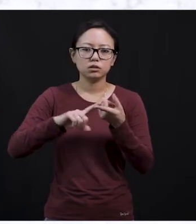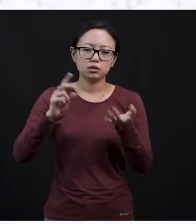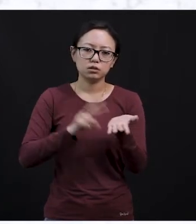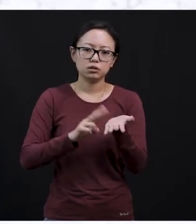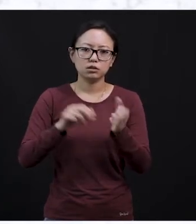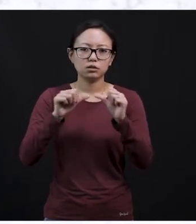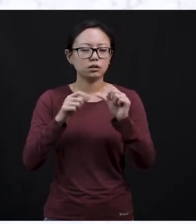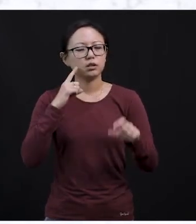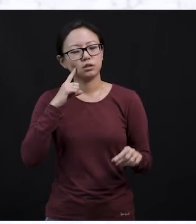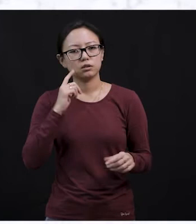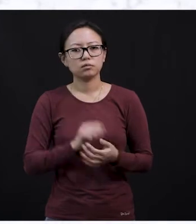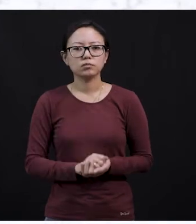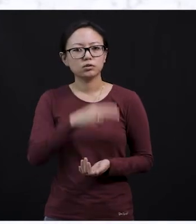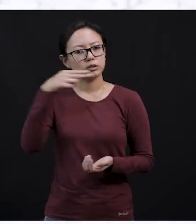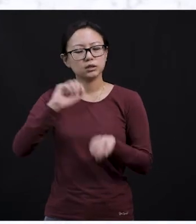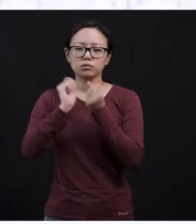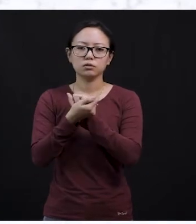is the new Chennai,